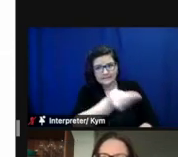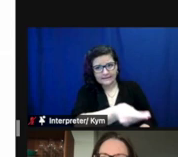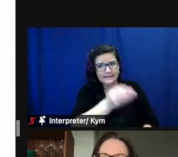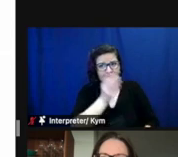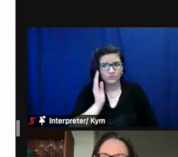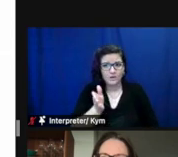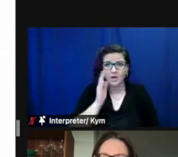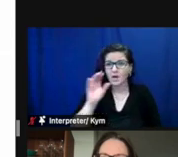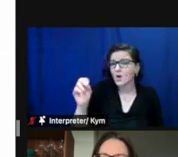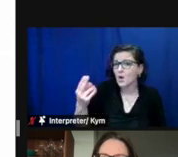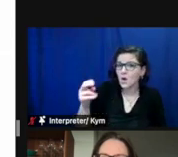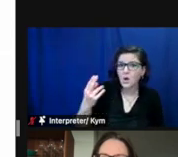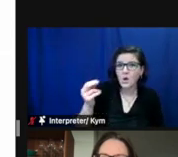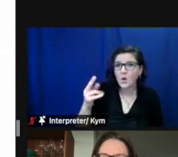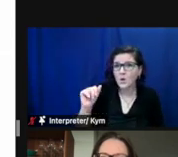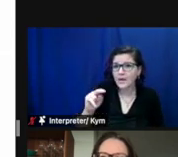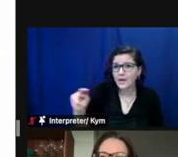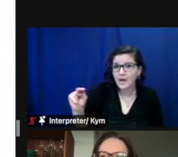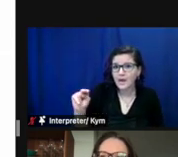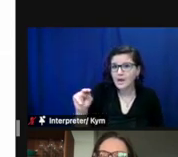Okay.